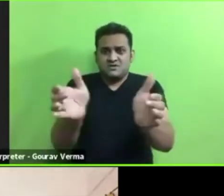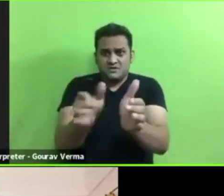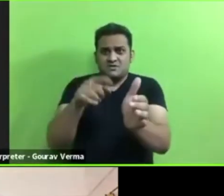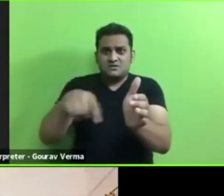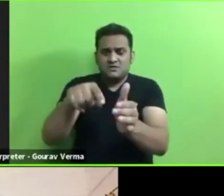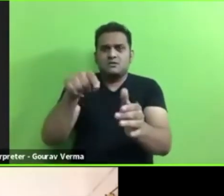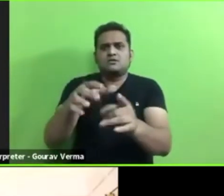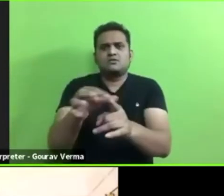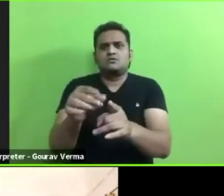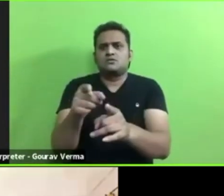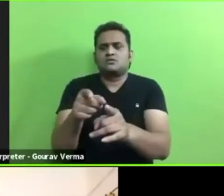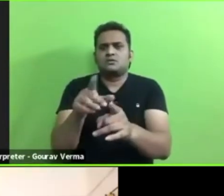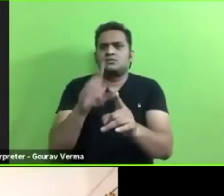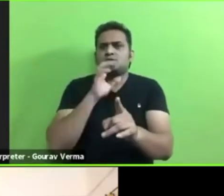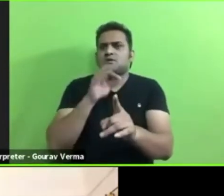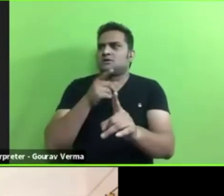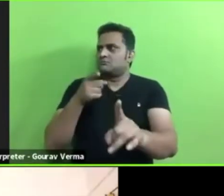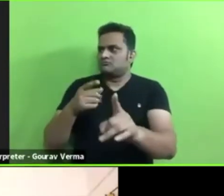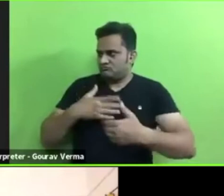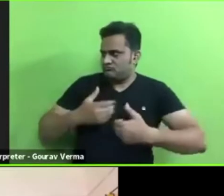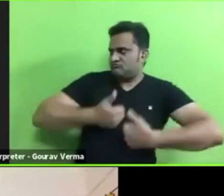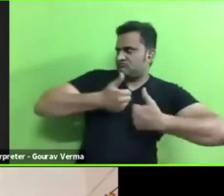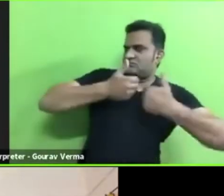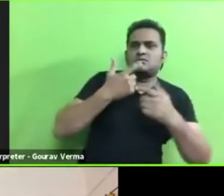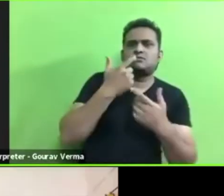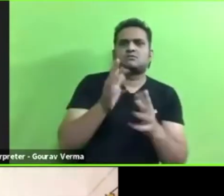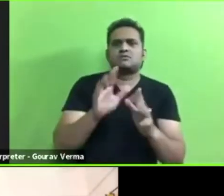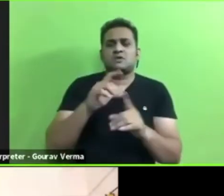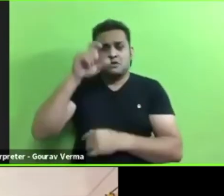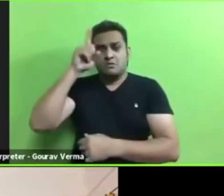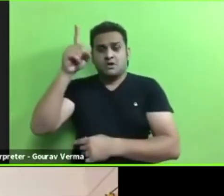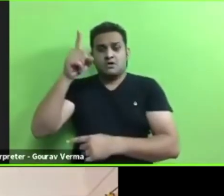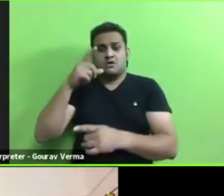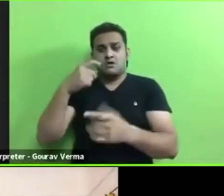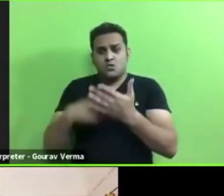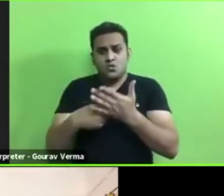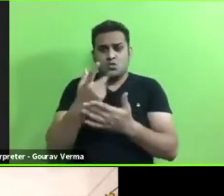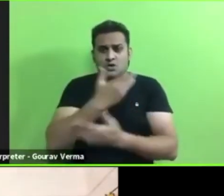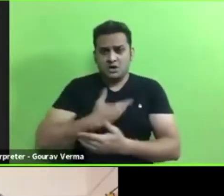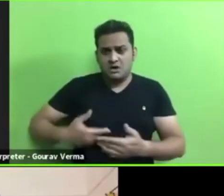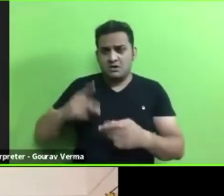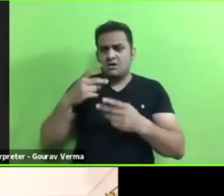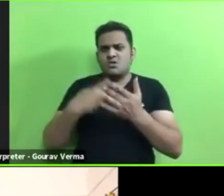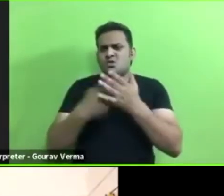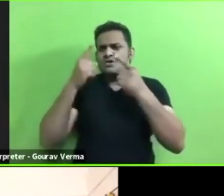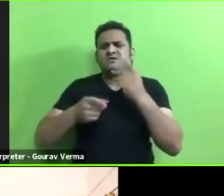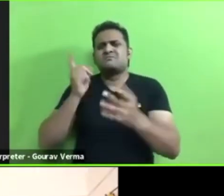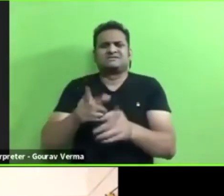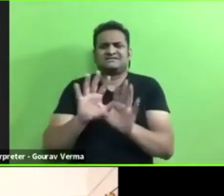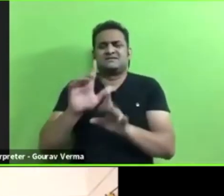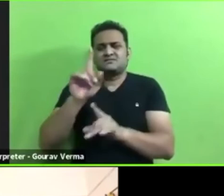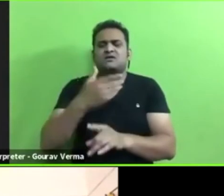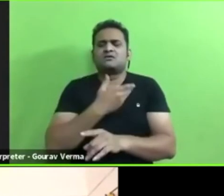they don't have to be overtly political about it. It's not necessarily that they have to be Ambedkarite or making caste statement. It's not necessary, right? Even religious